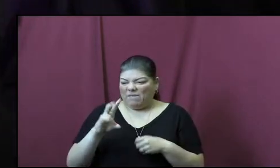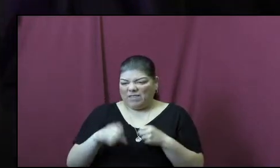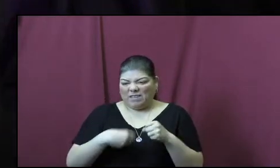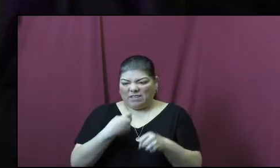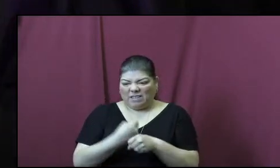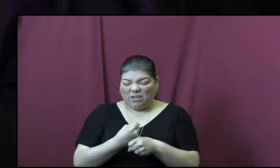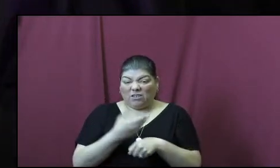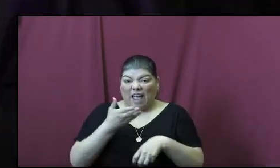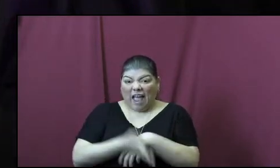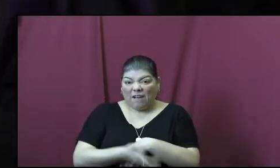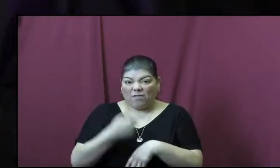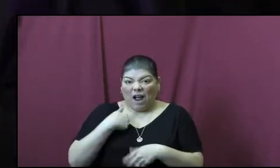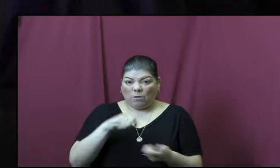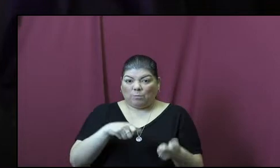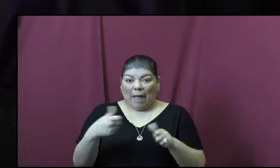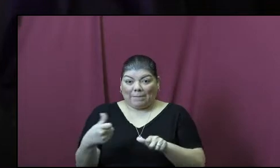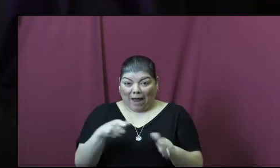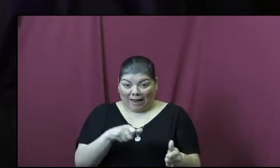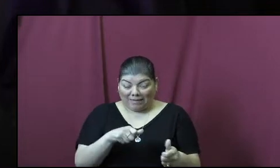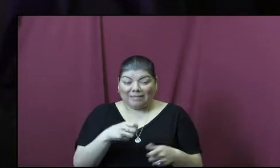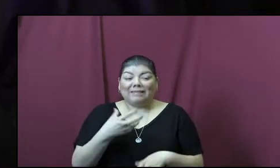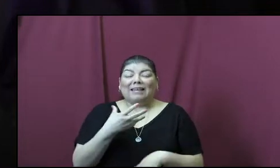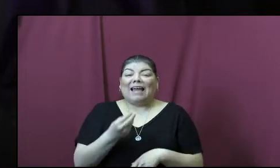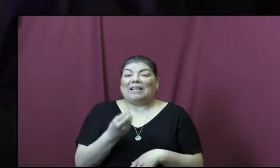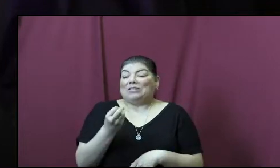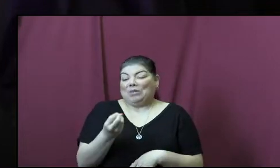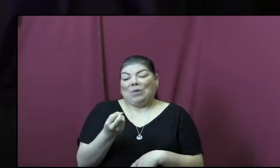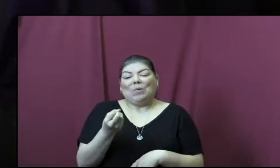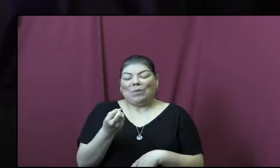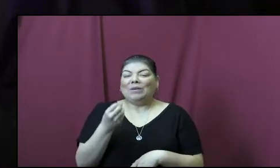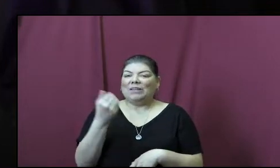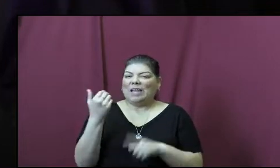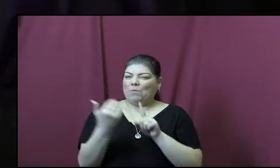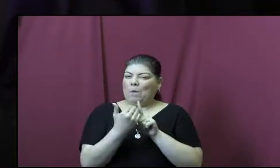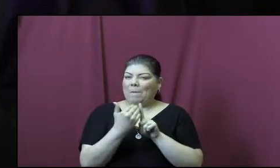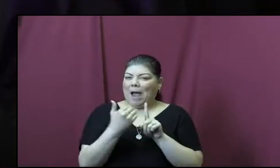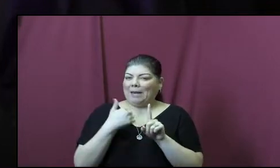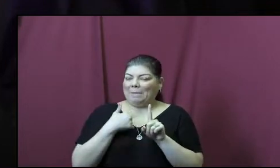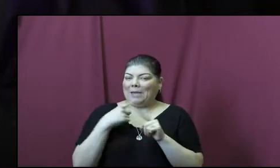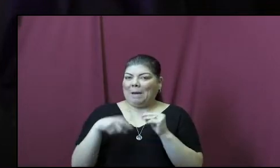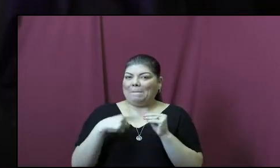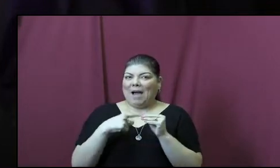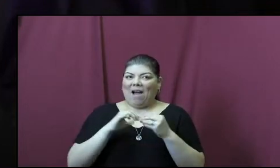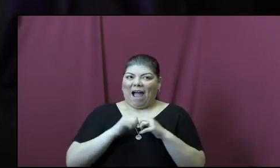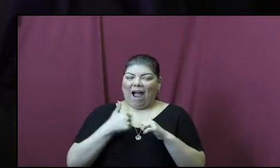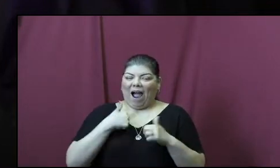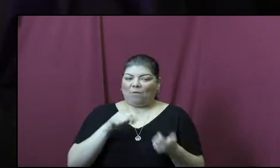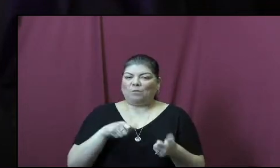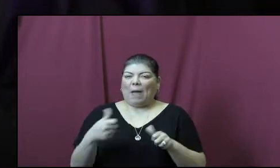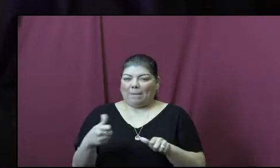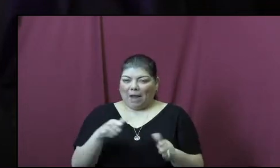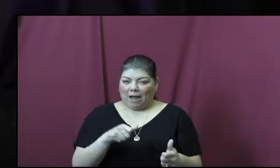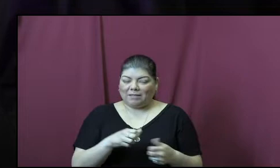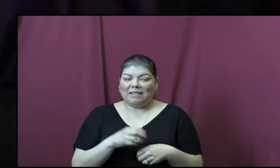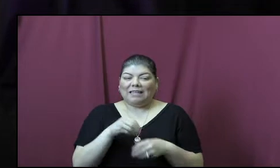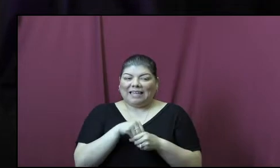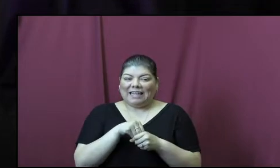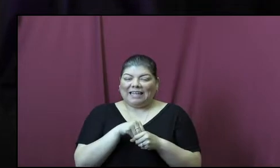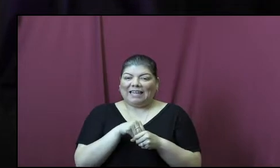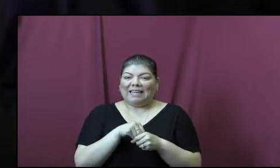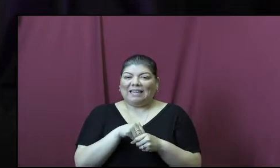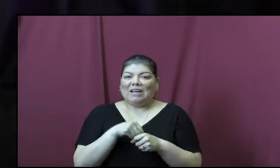7 years after I was baptized. And so it reminded me of how I was baptized in